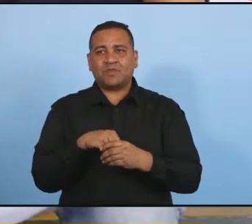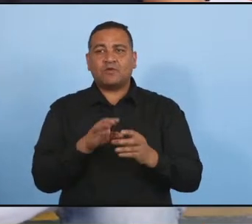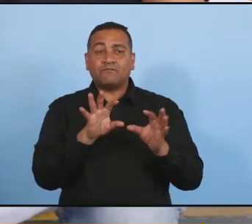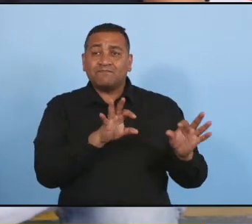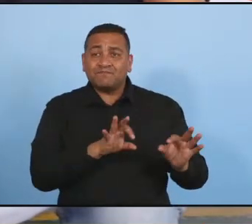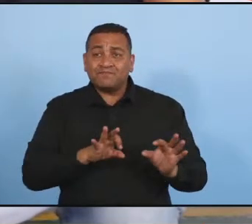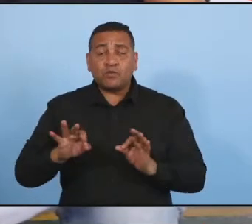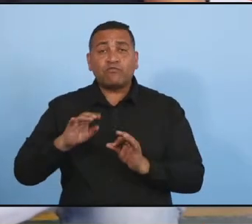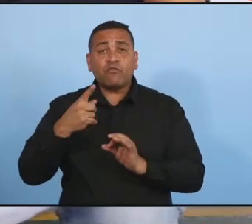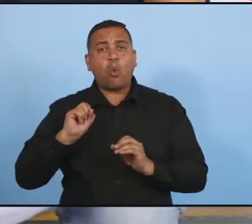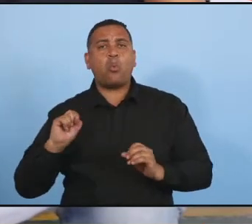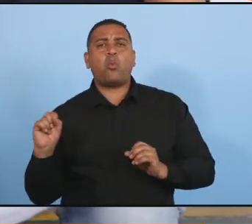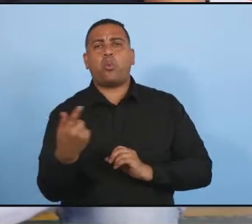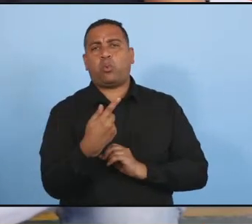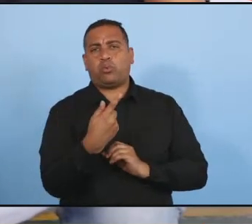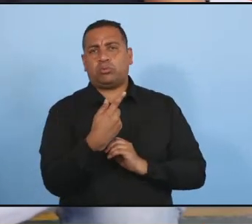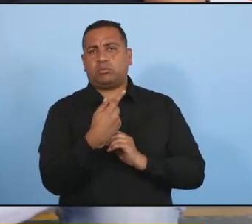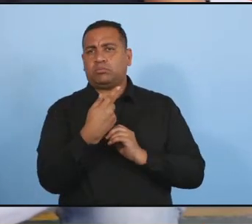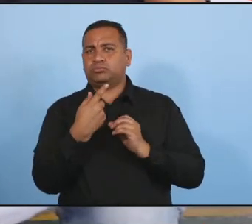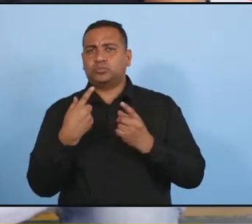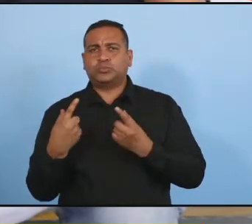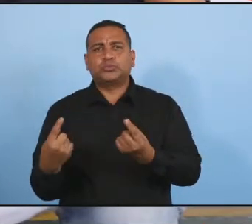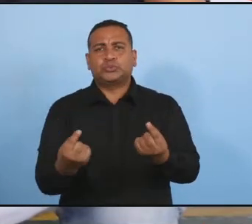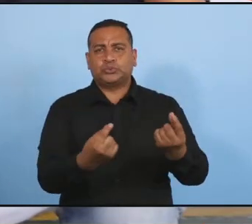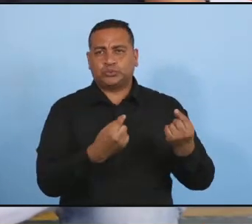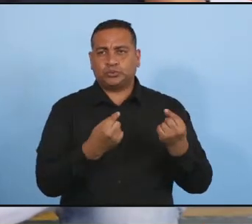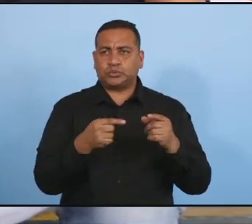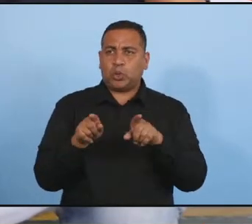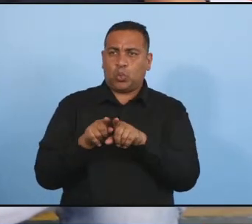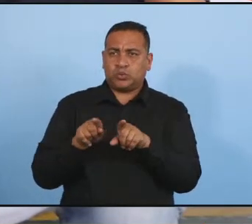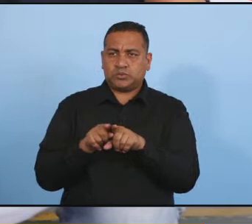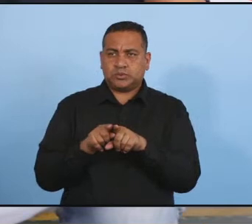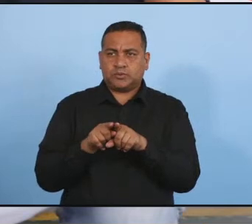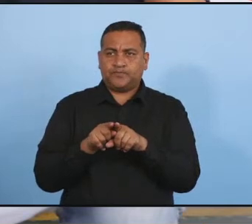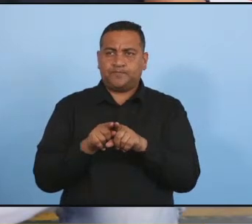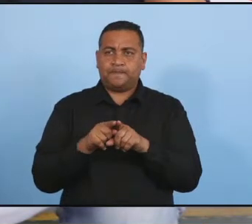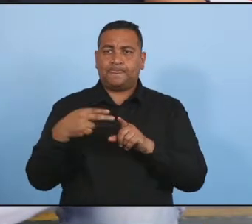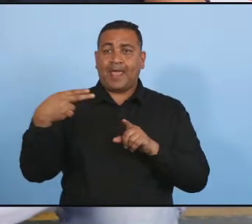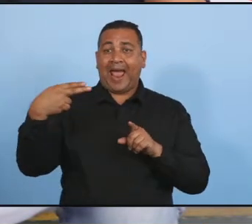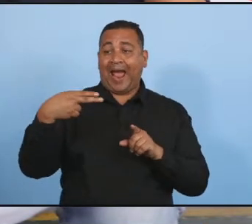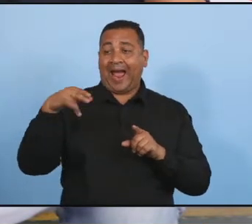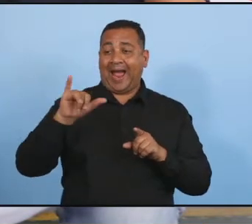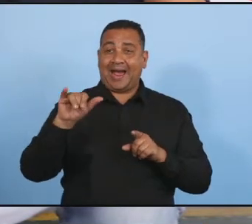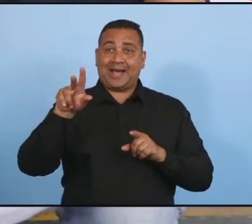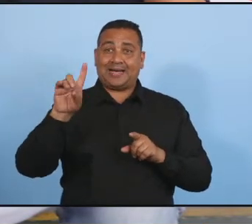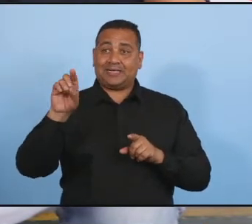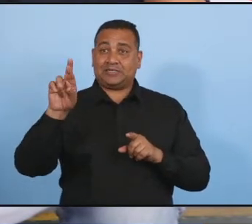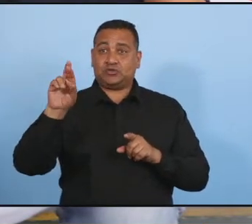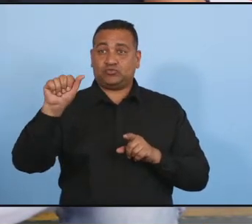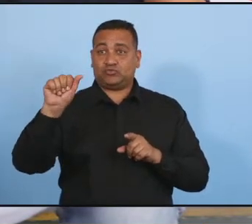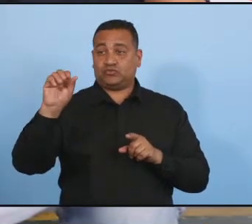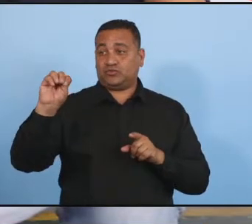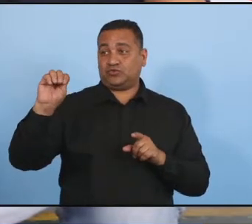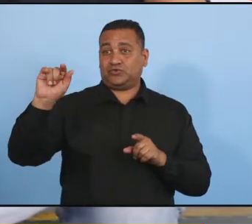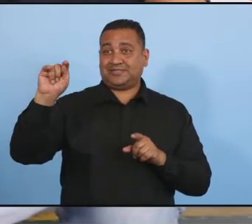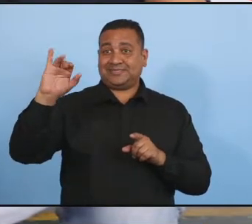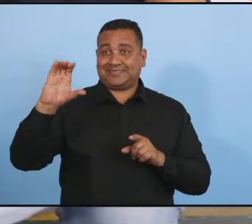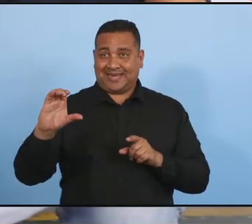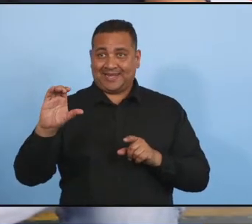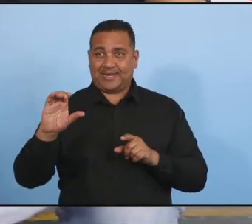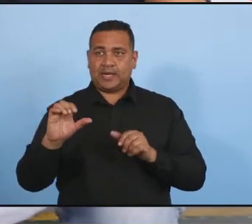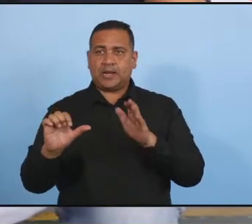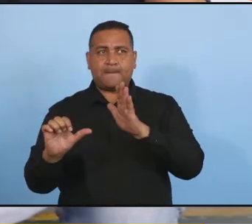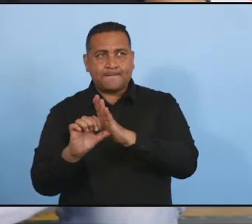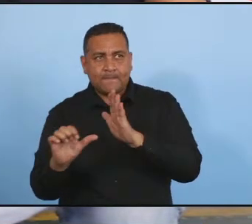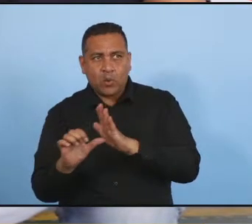here. Yeah. Hydraulics basically and pneumatics is one of the key factors outside in the